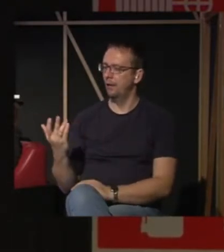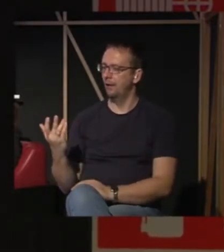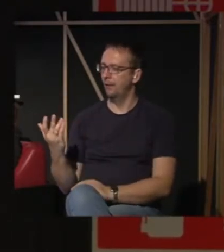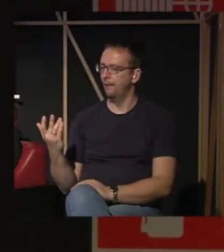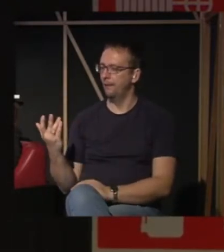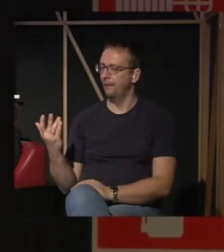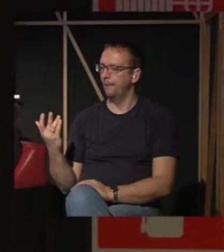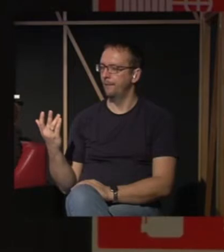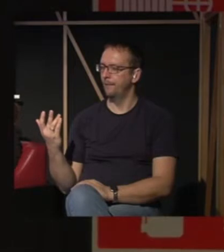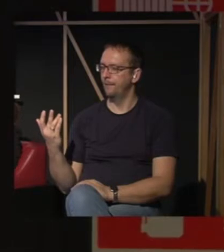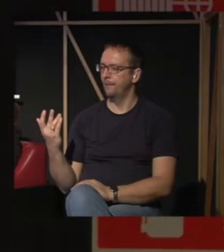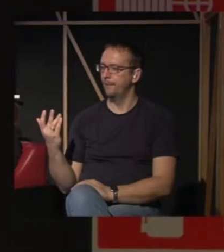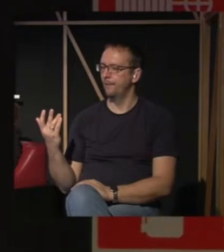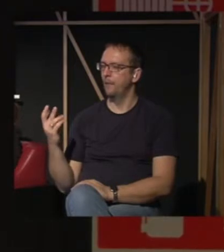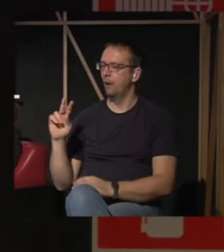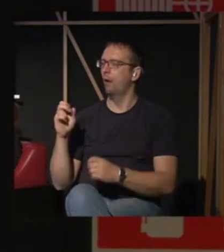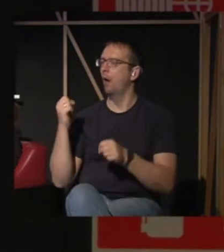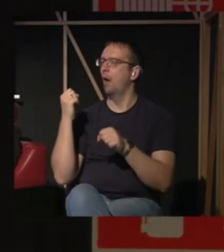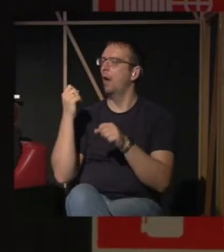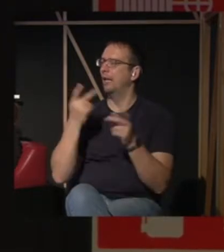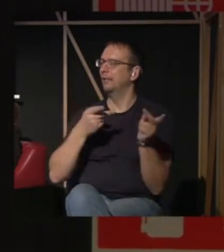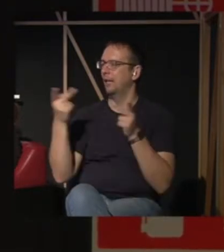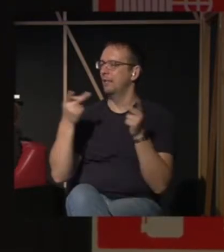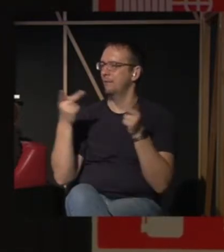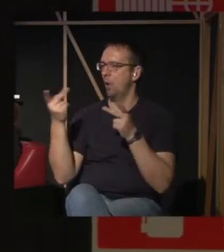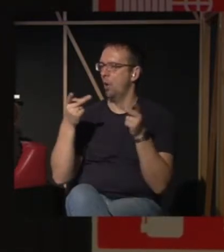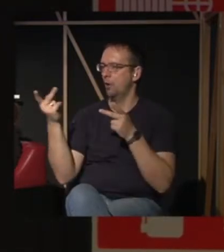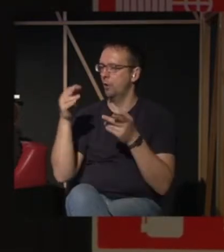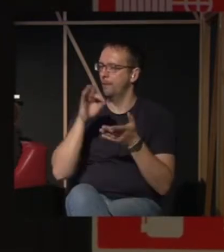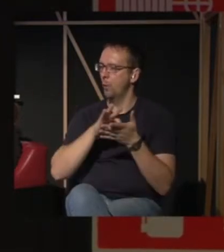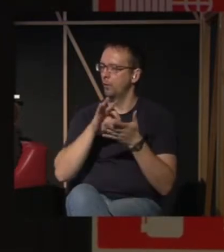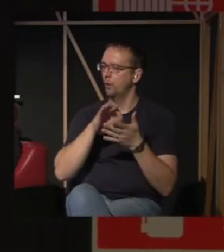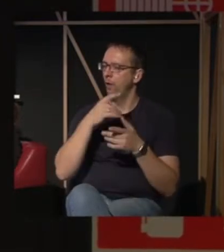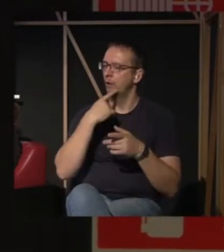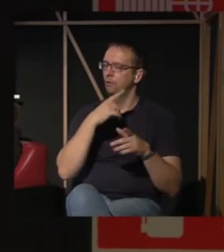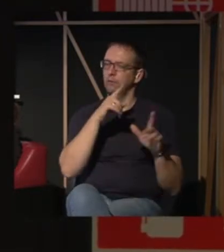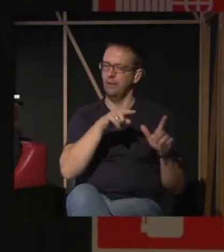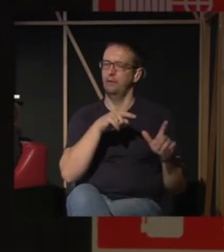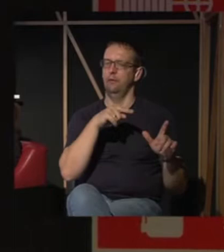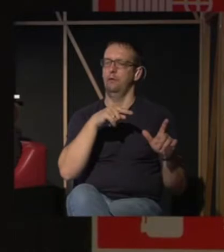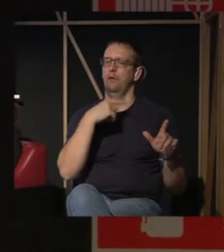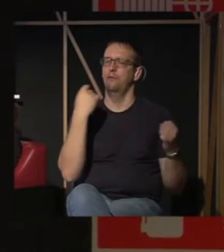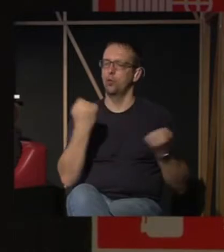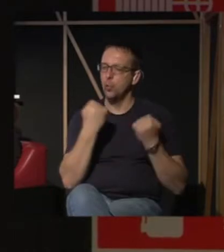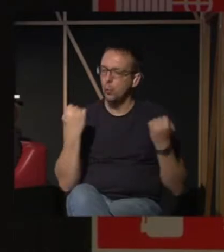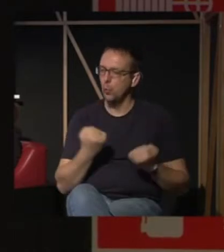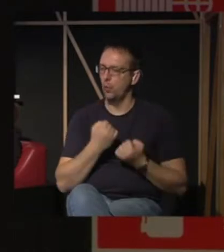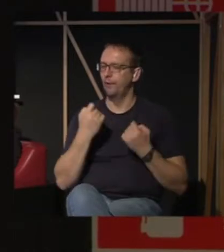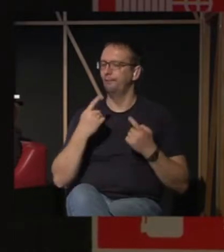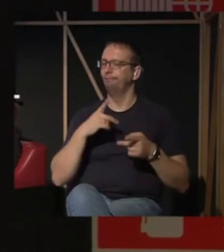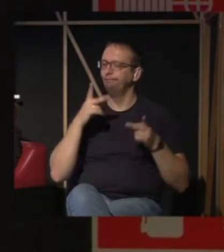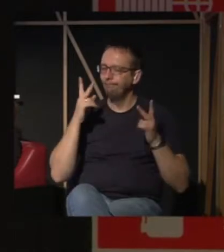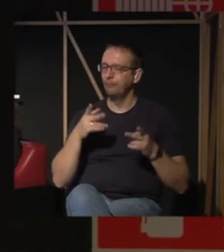and parking. So the first photo that you have is of a host city volunteer. So we had the FIFA World